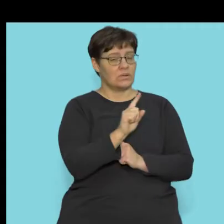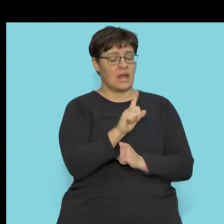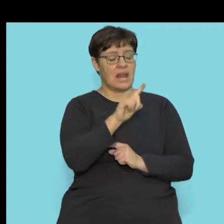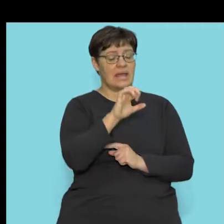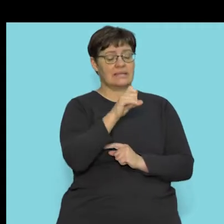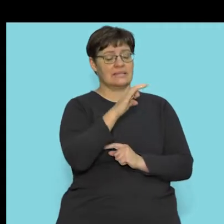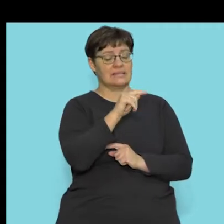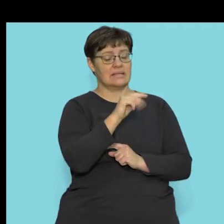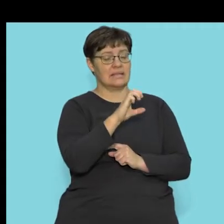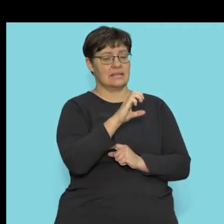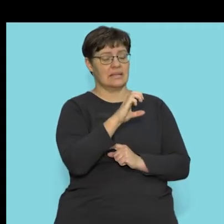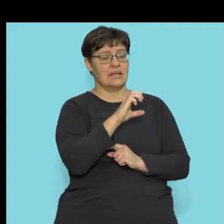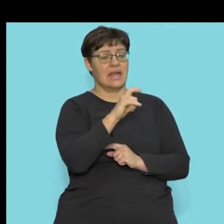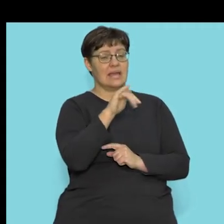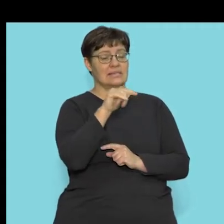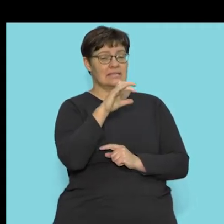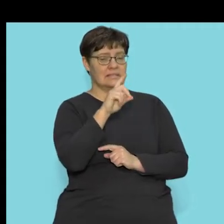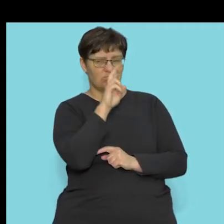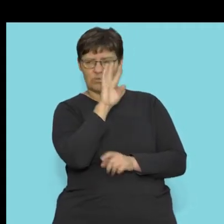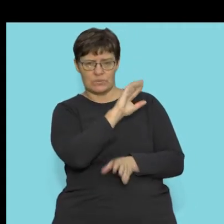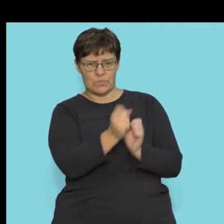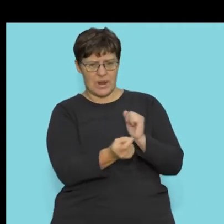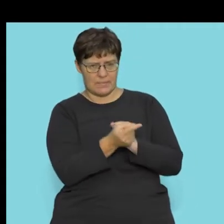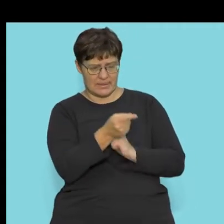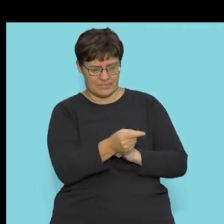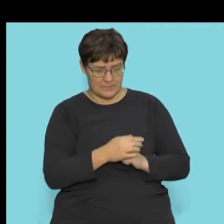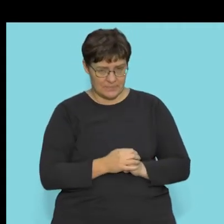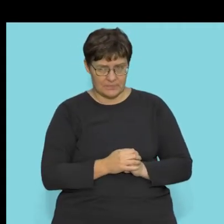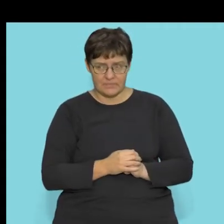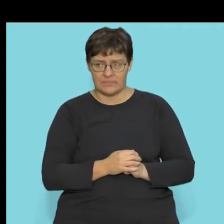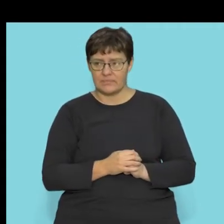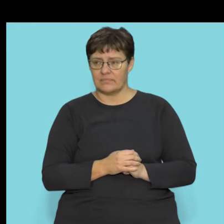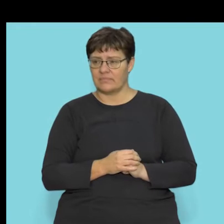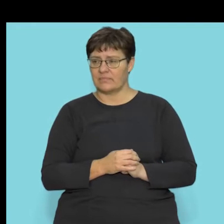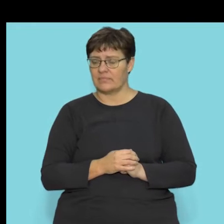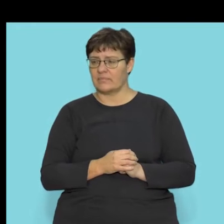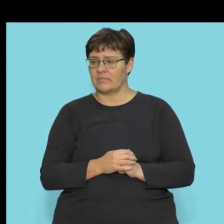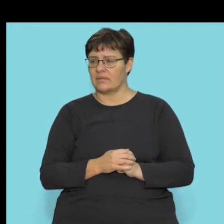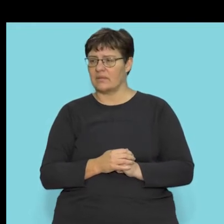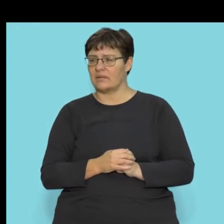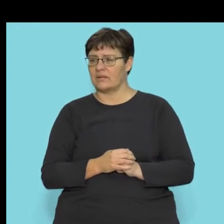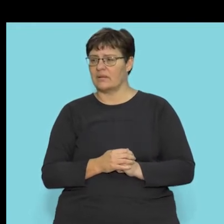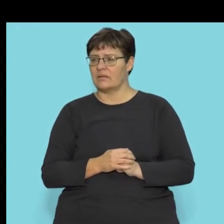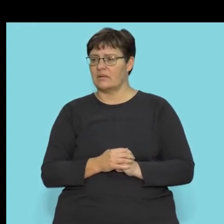as lactic acid. Let's see what happens to that lactic acid. Let me go back.